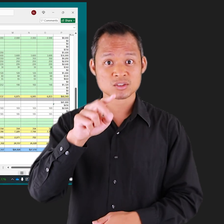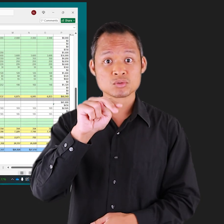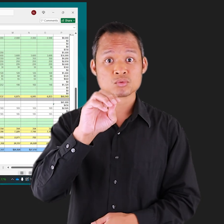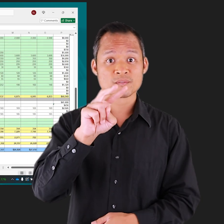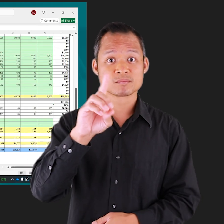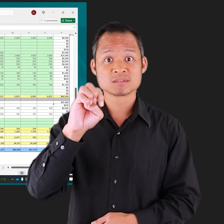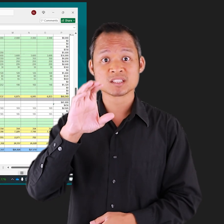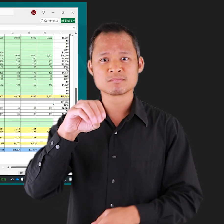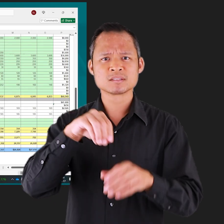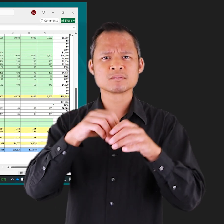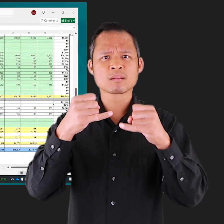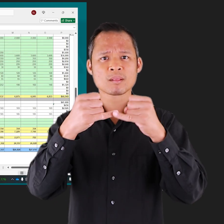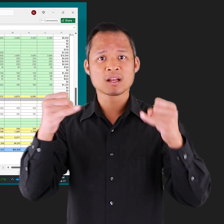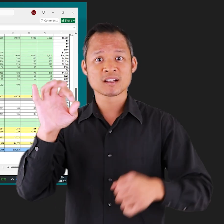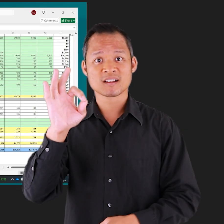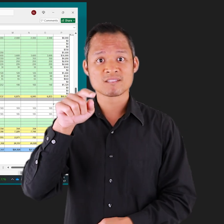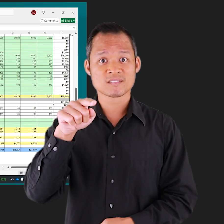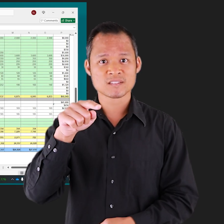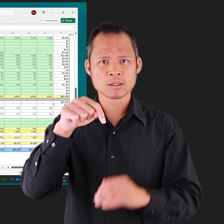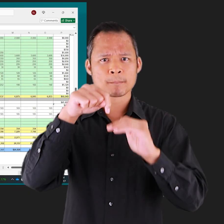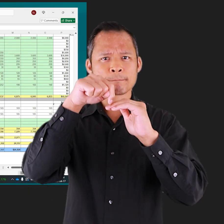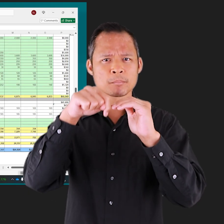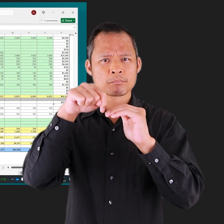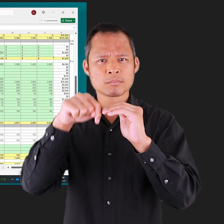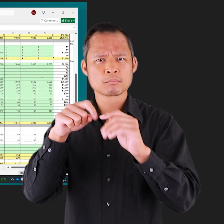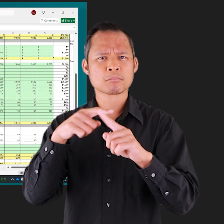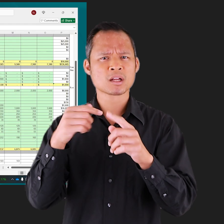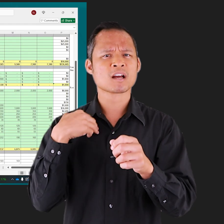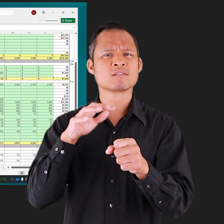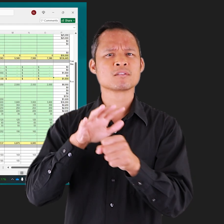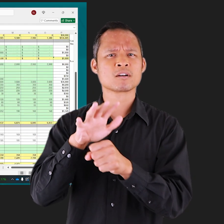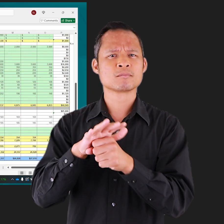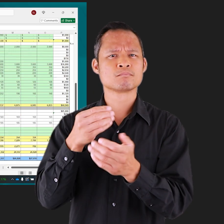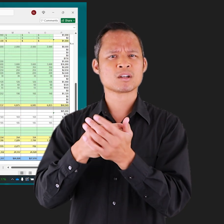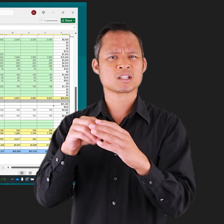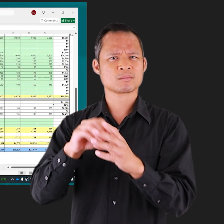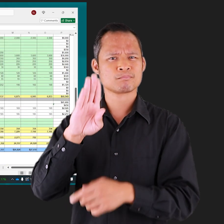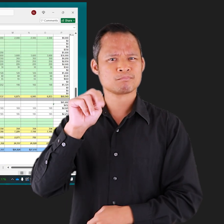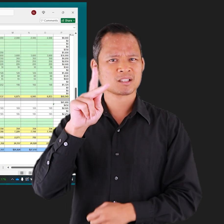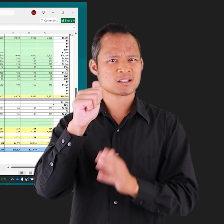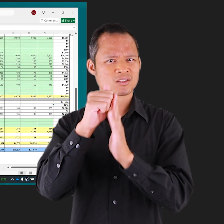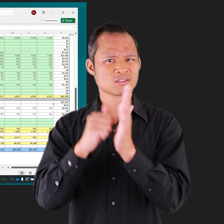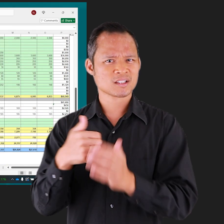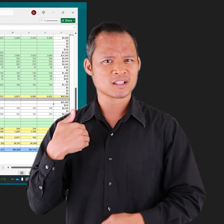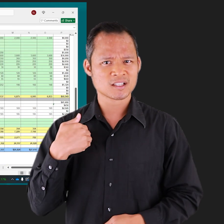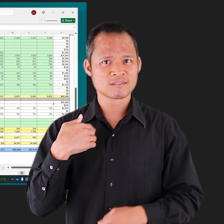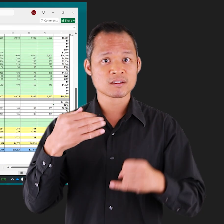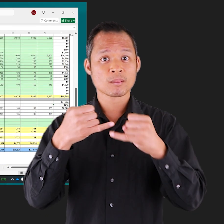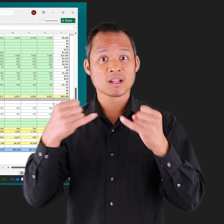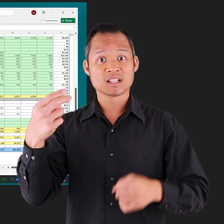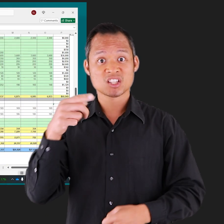in a month, as they do in November and December in line F, provided there's enough money in the bank account, which is line